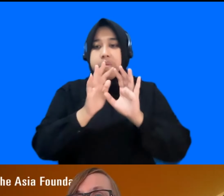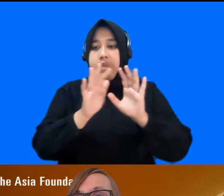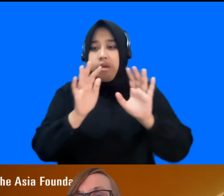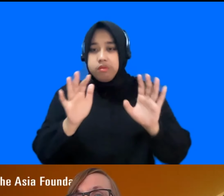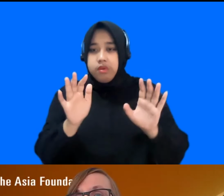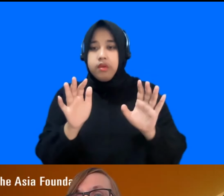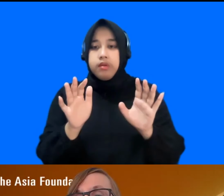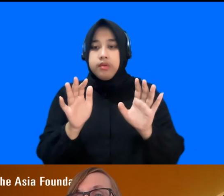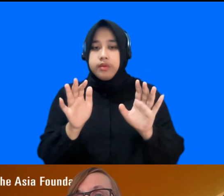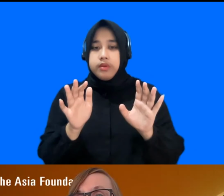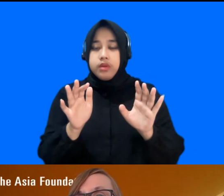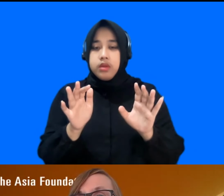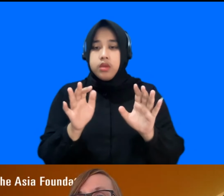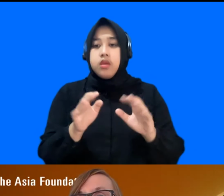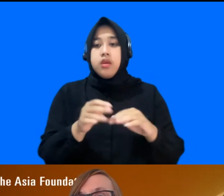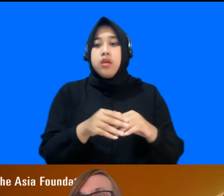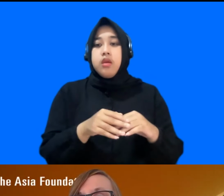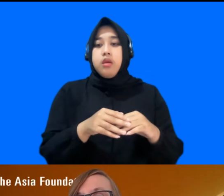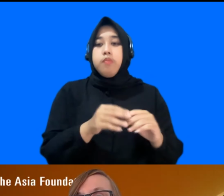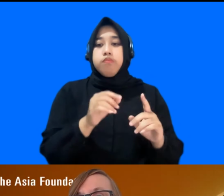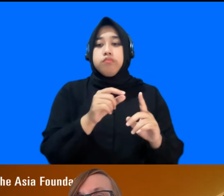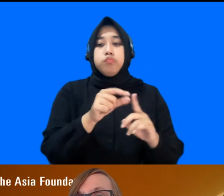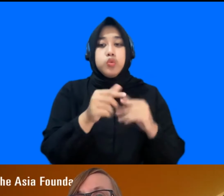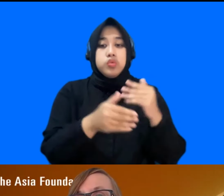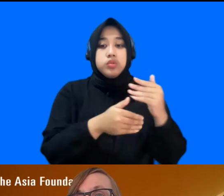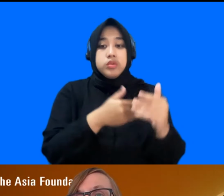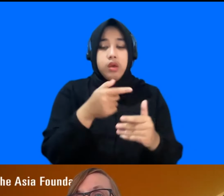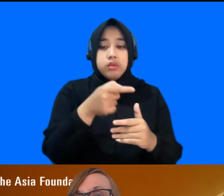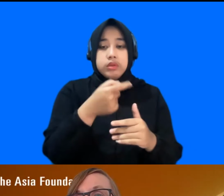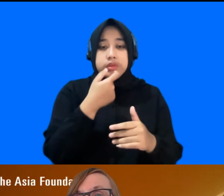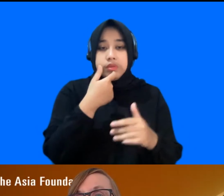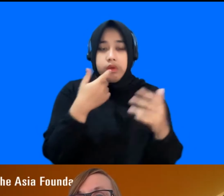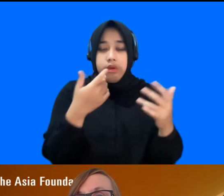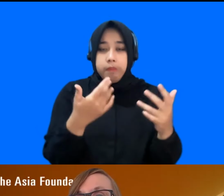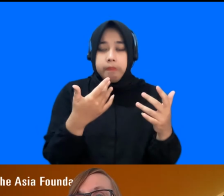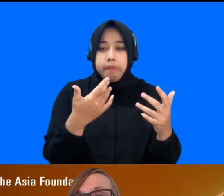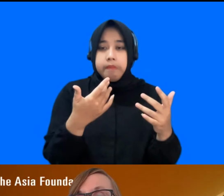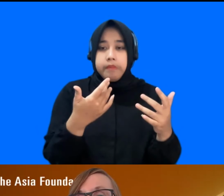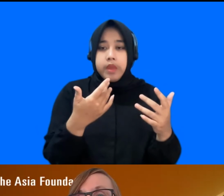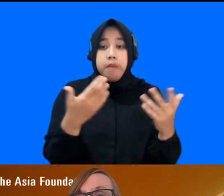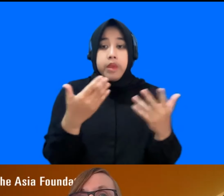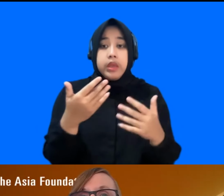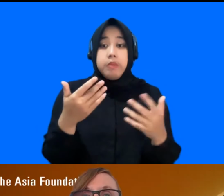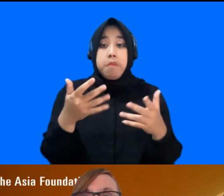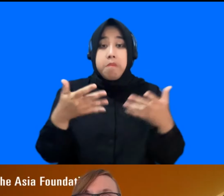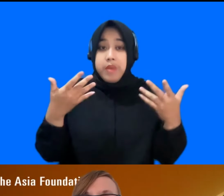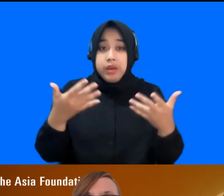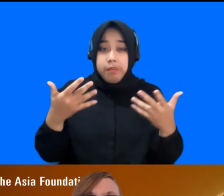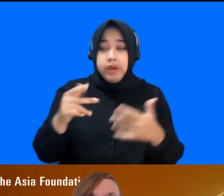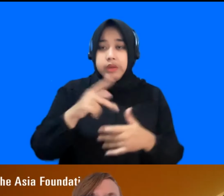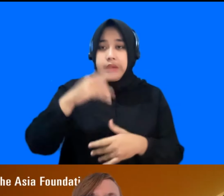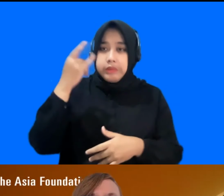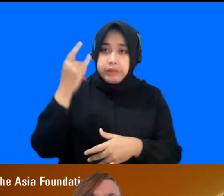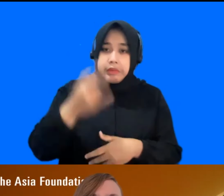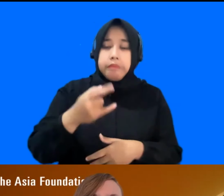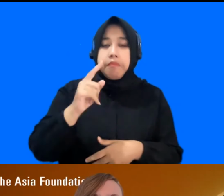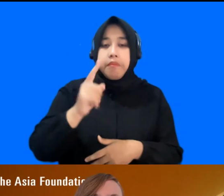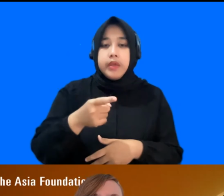partners. How do we sustain the free and open source software movement when being open does not bring the community much financial